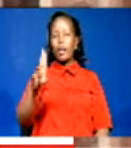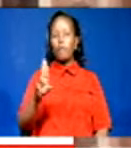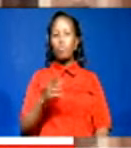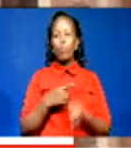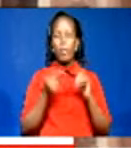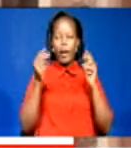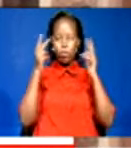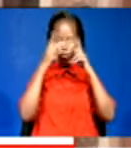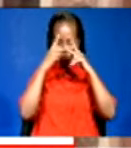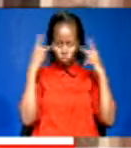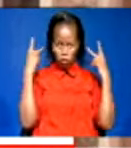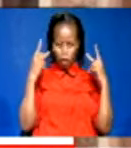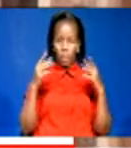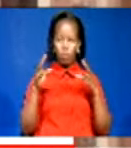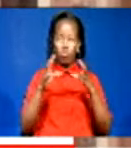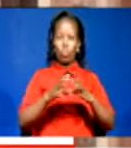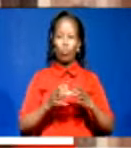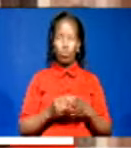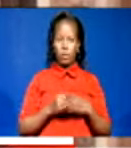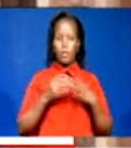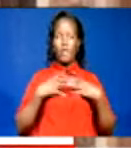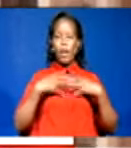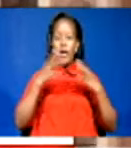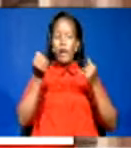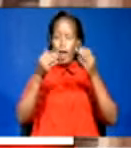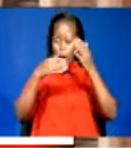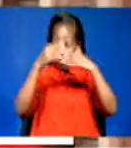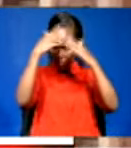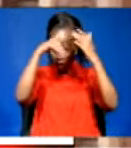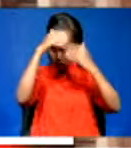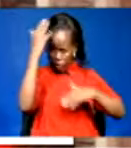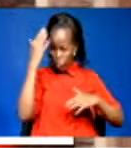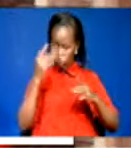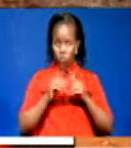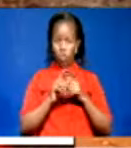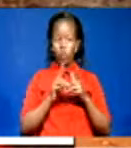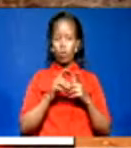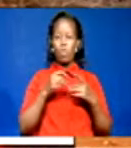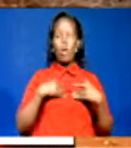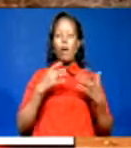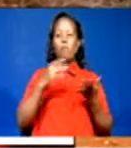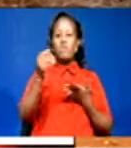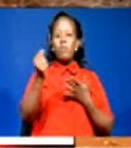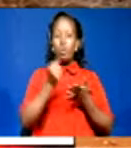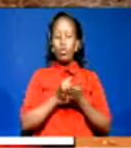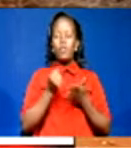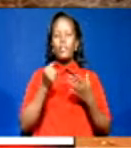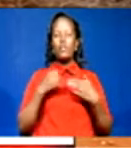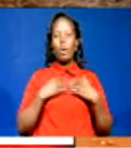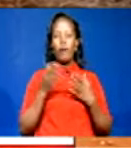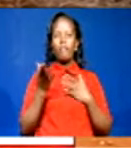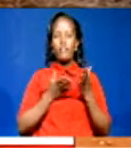militia. A health professional has also been posted at the facility to aid service delivery.